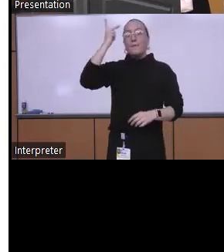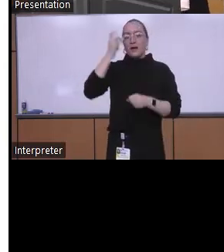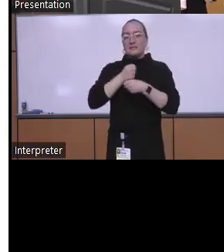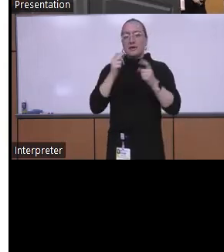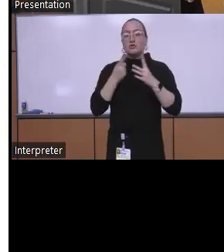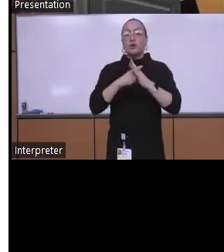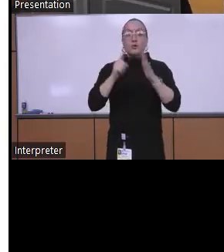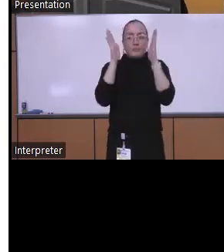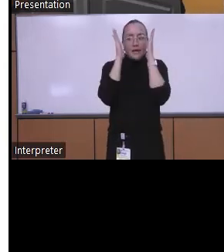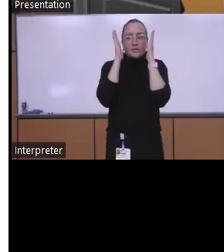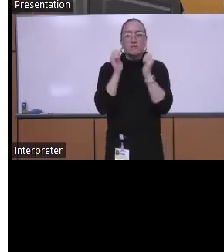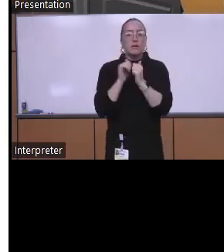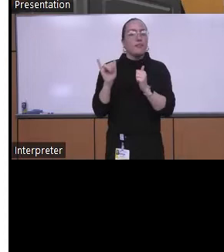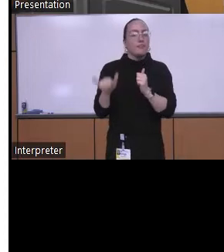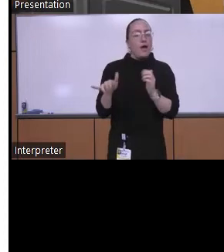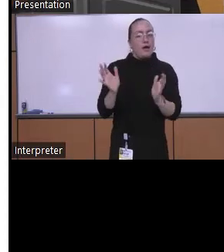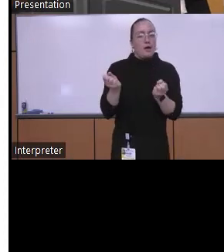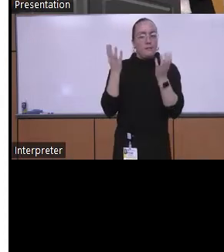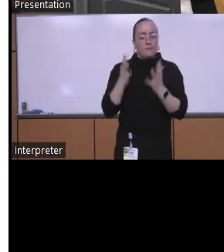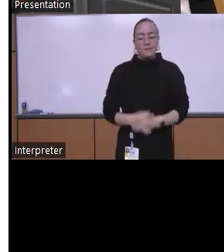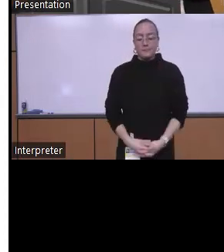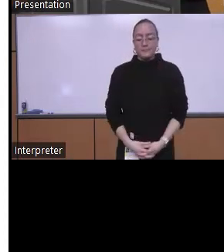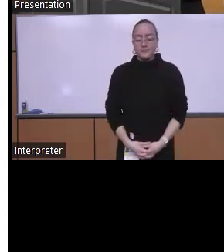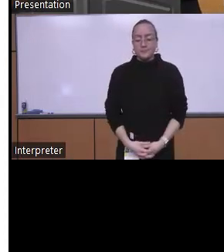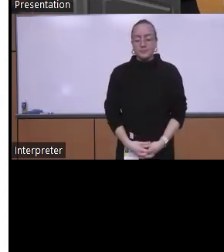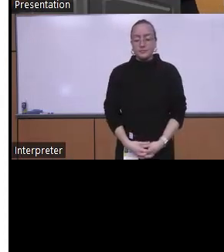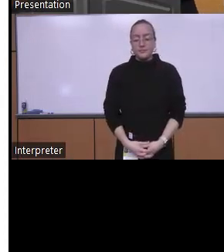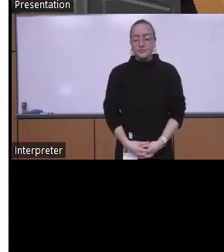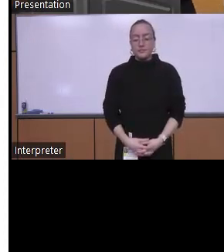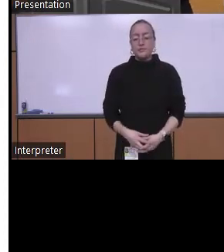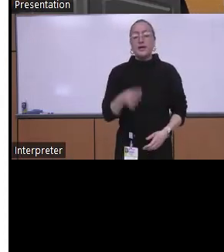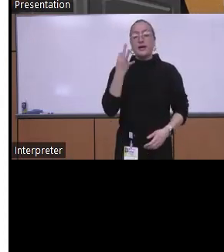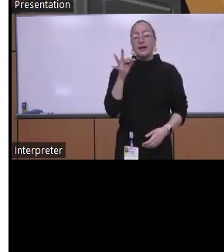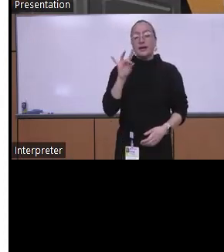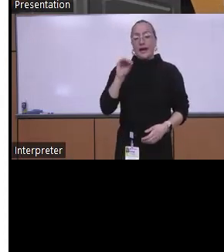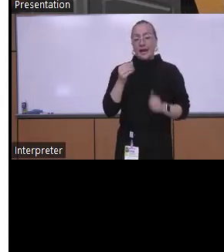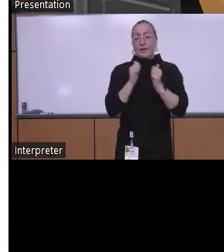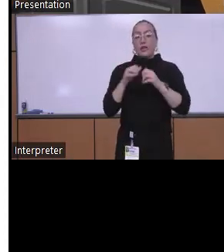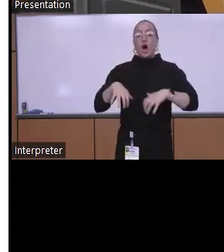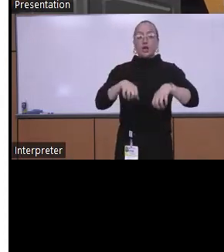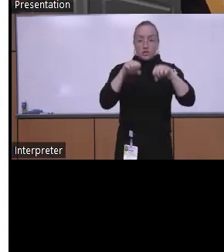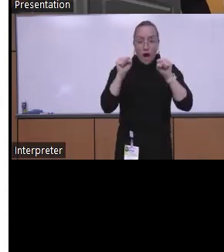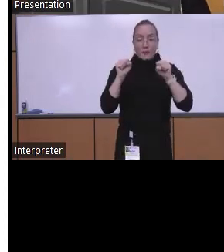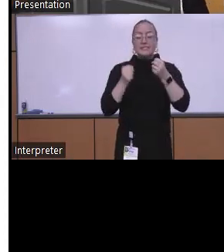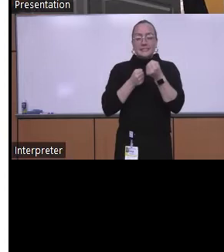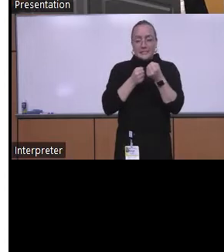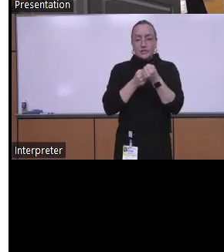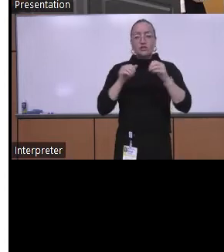attention. We can see this in the hearings preceding the 1980 passage of the Adoption Assistance and Child Welfare